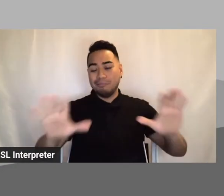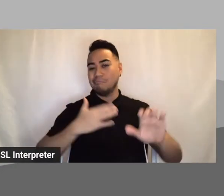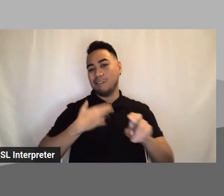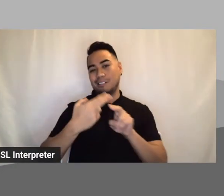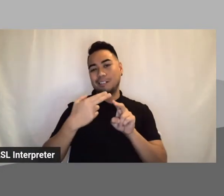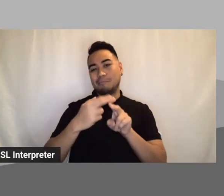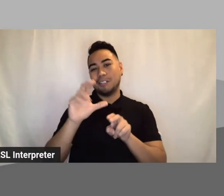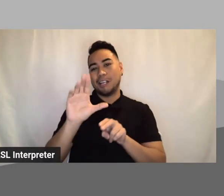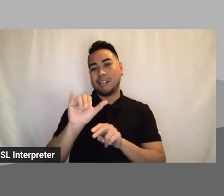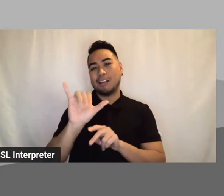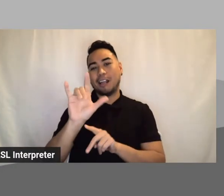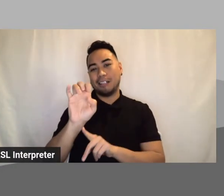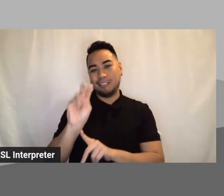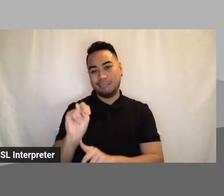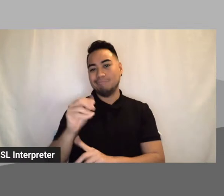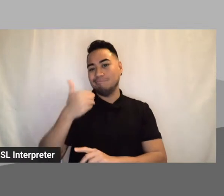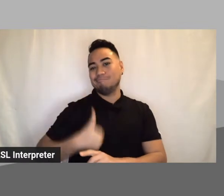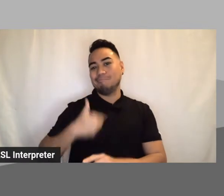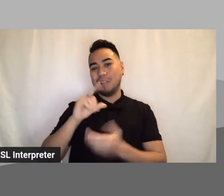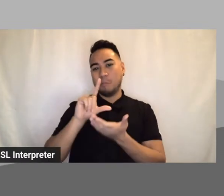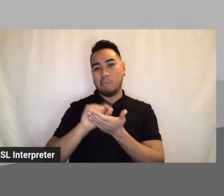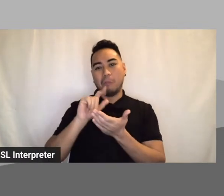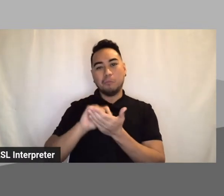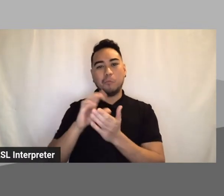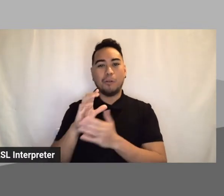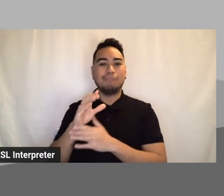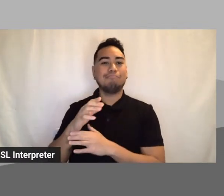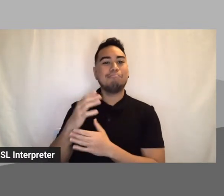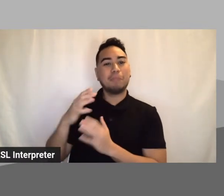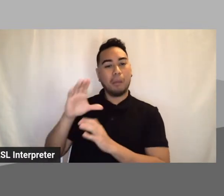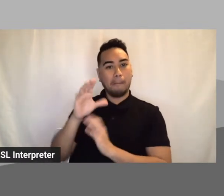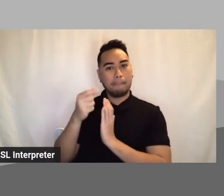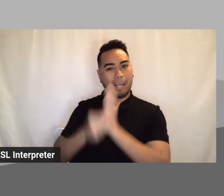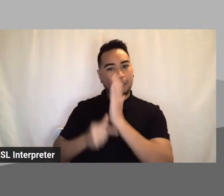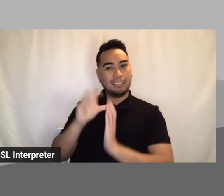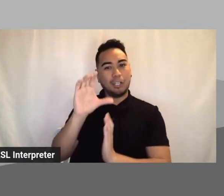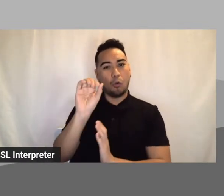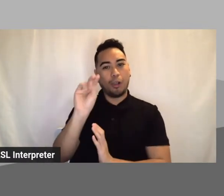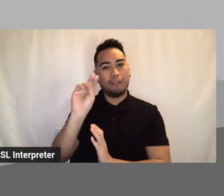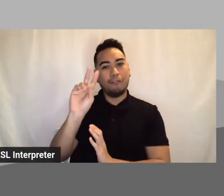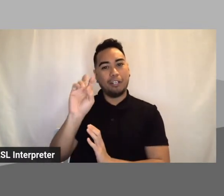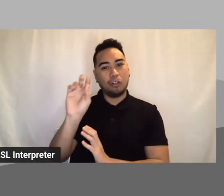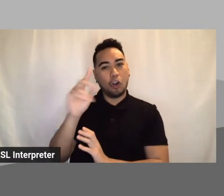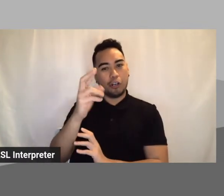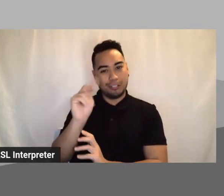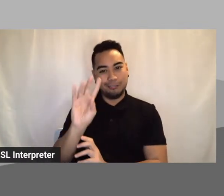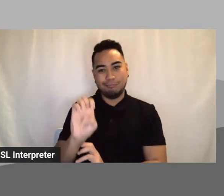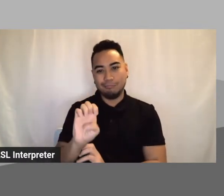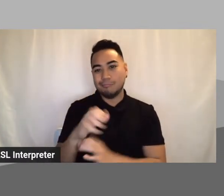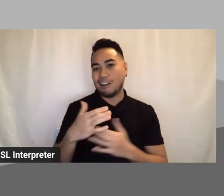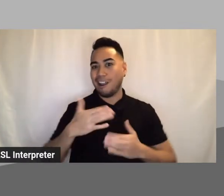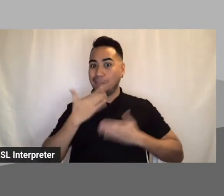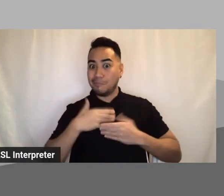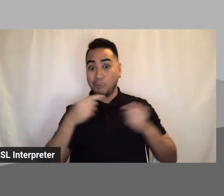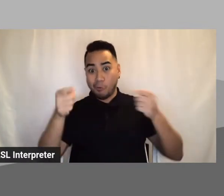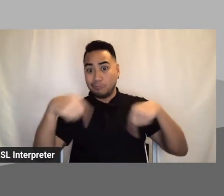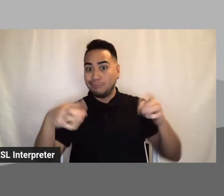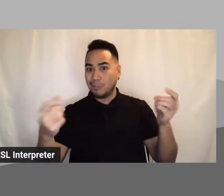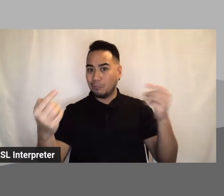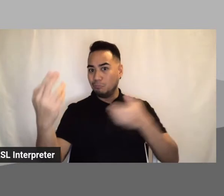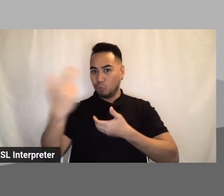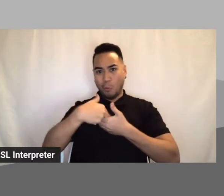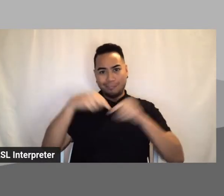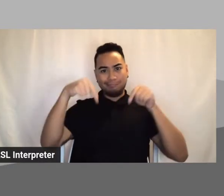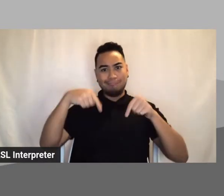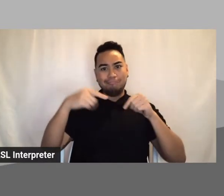publisher at Convergence Magazine, and I am so glad that you all are joining us on this live stream. As a quick